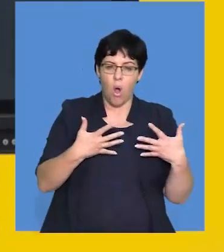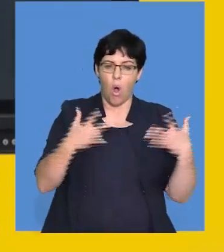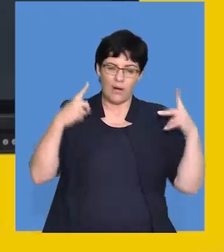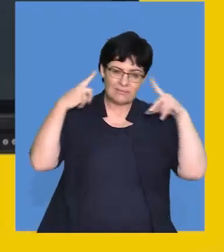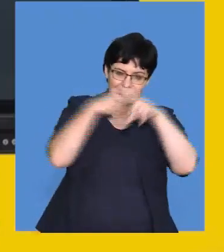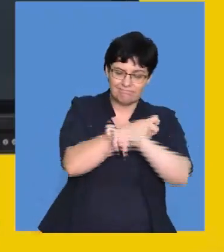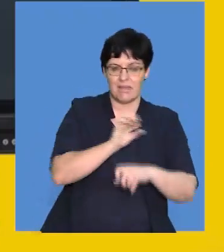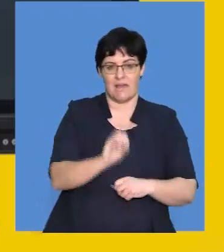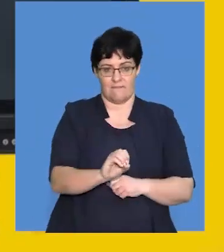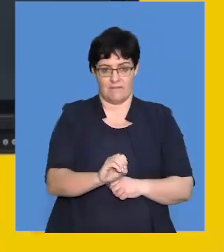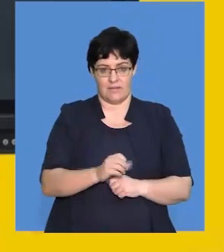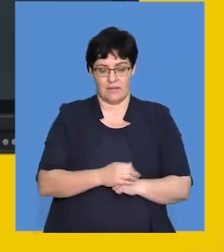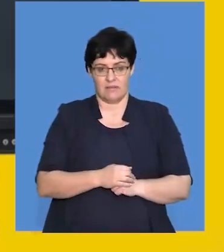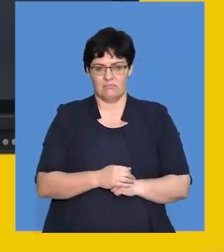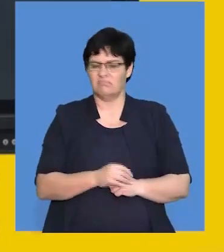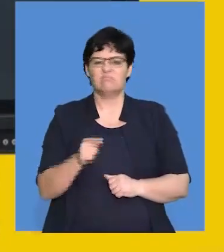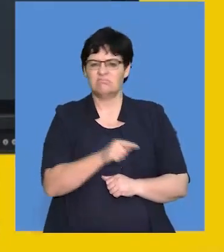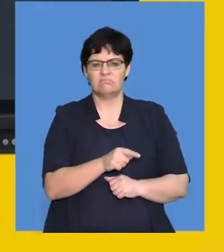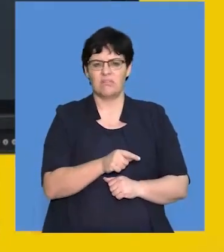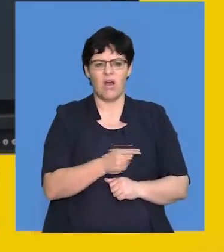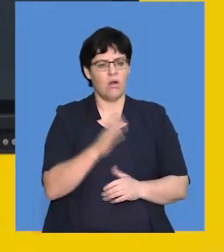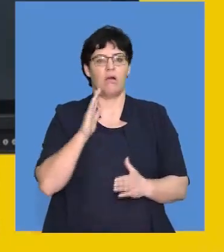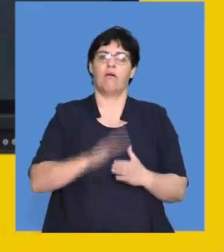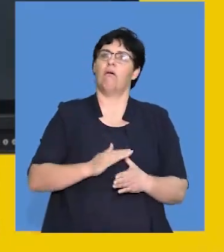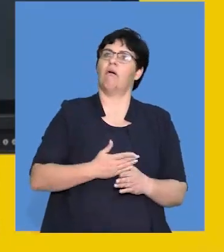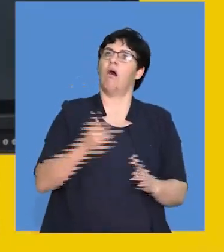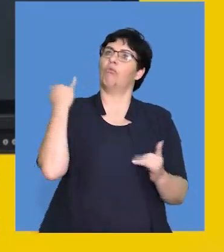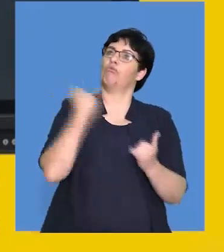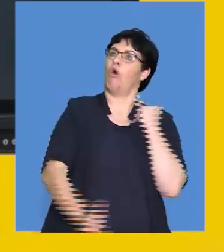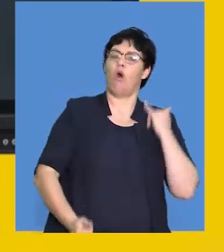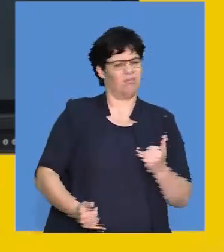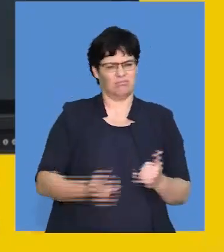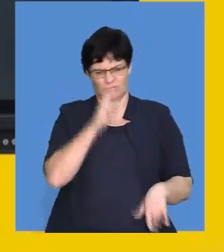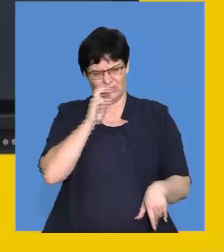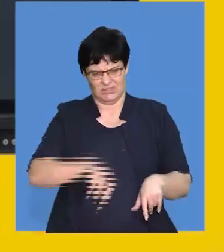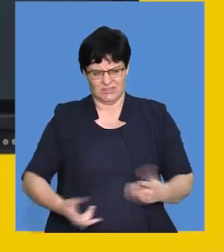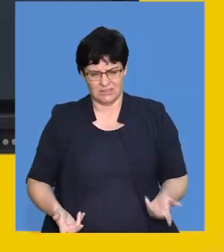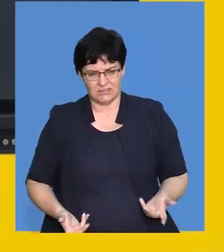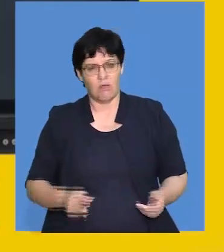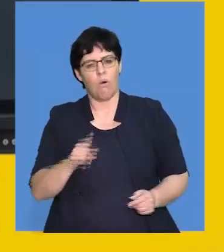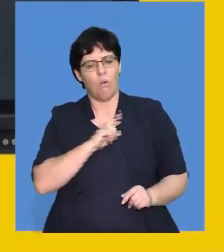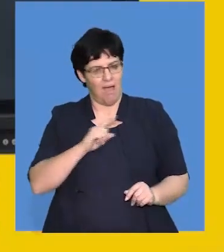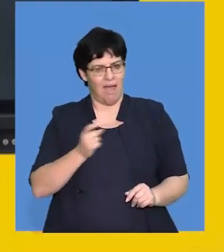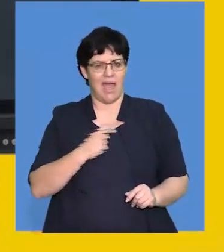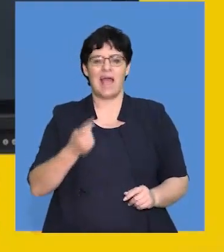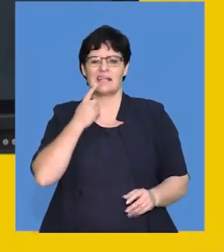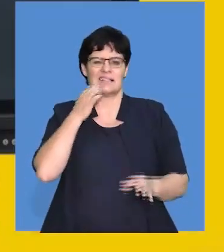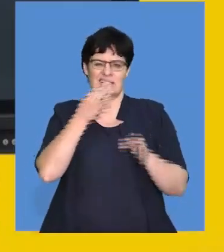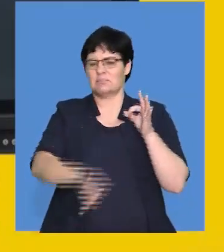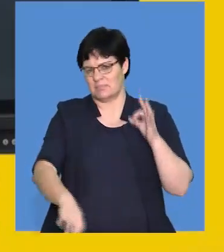more complex. So these ones, you have no reason to get them incorrect because they are